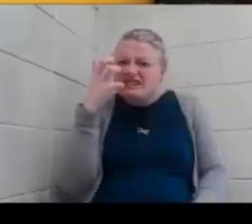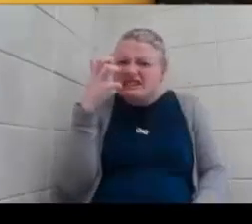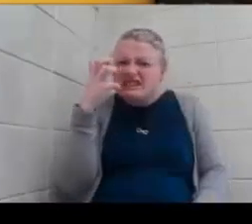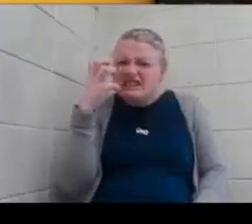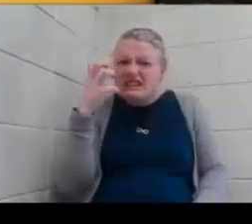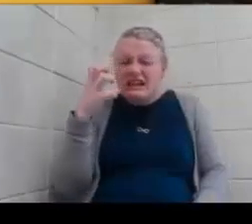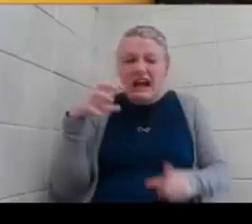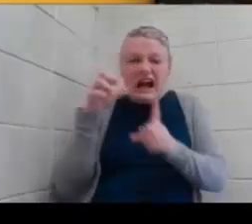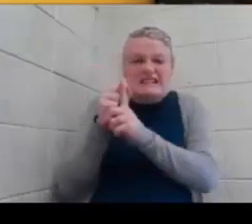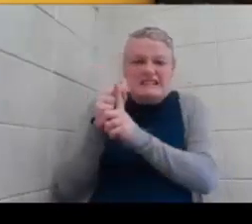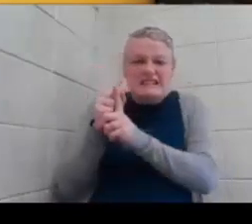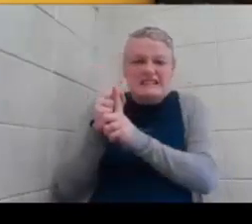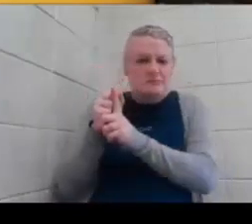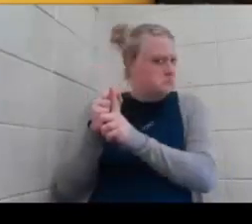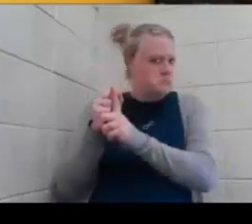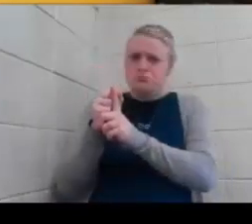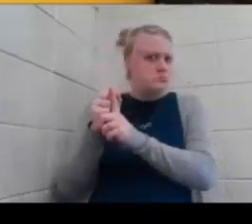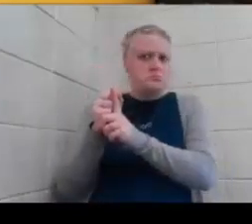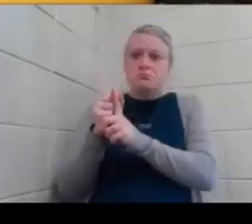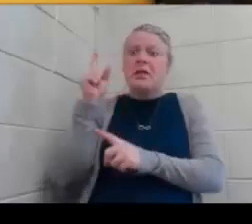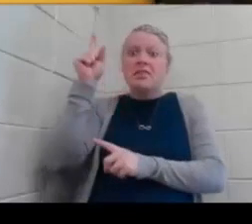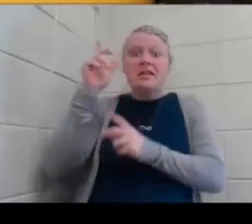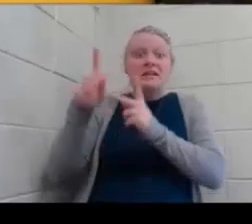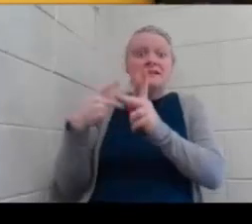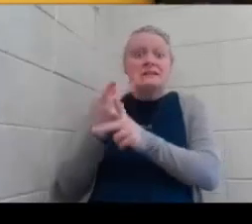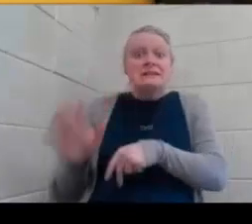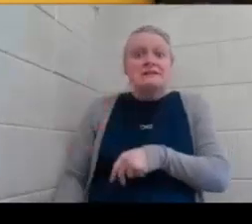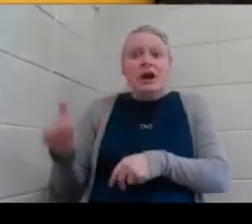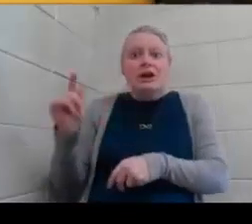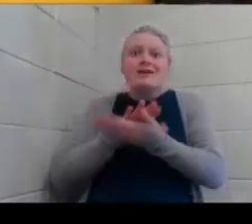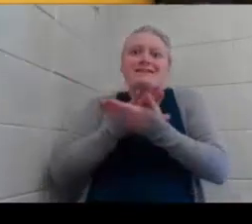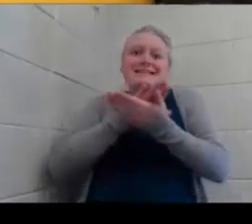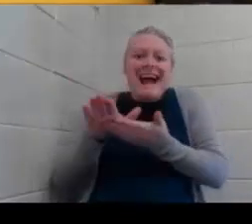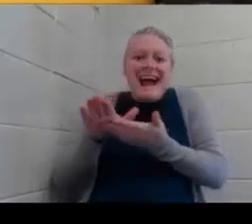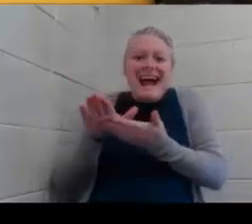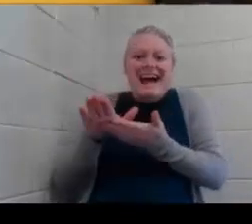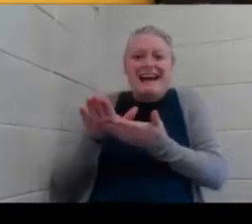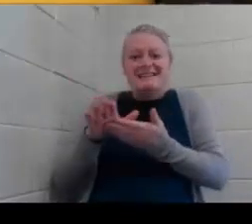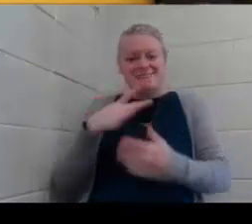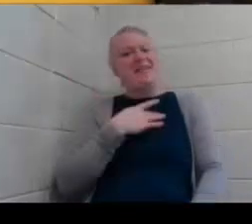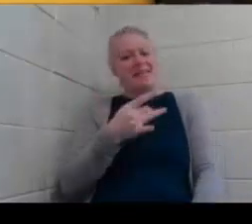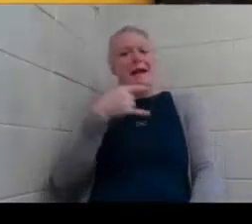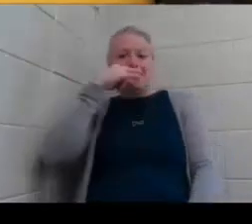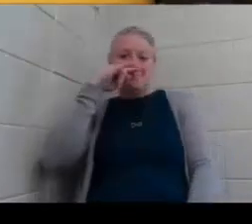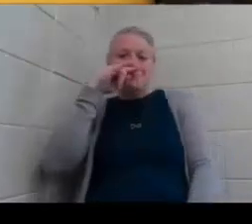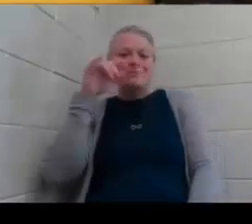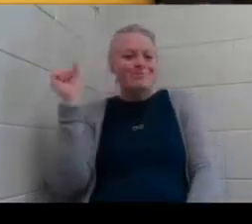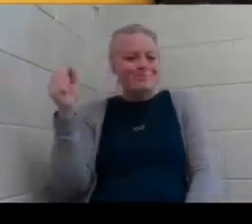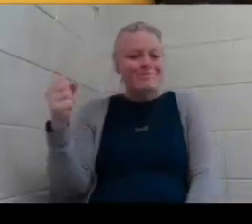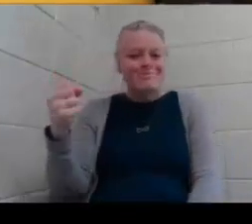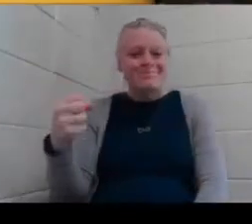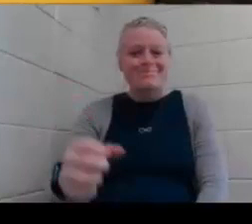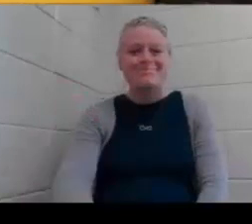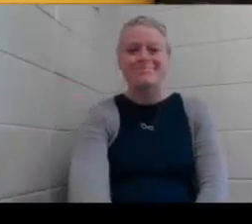Are these dogs mean and growl and bite? No, this kind of dog is